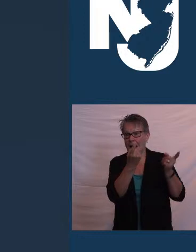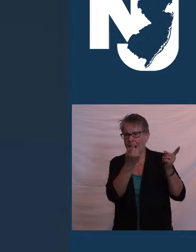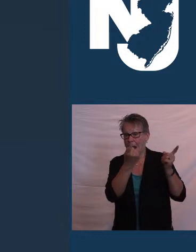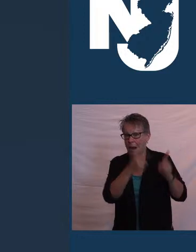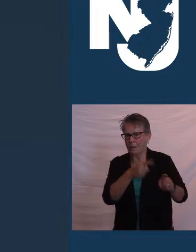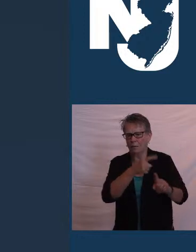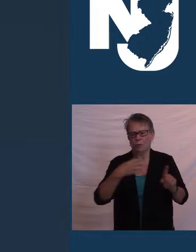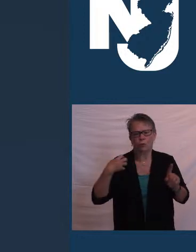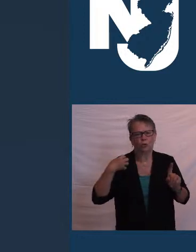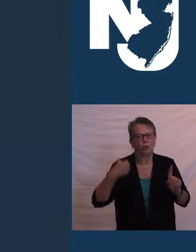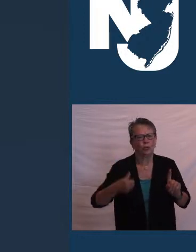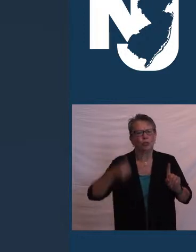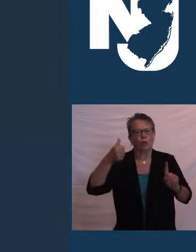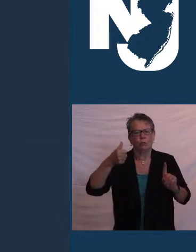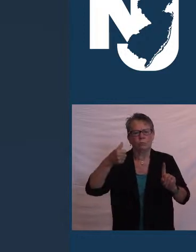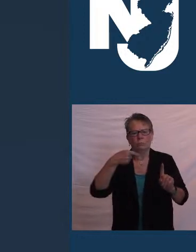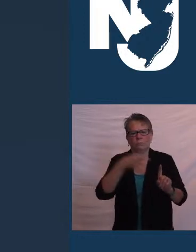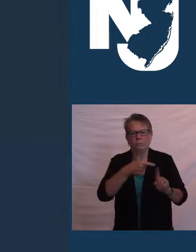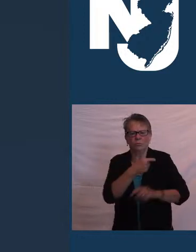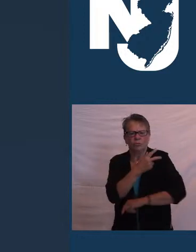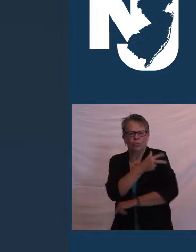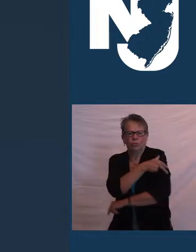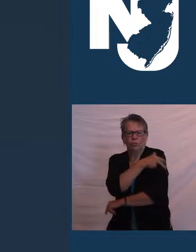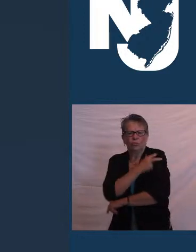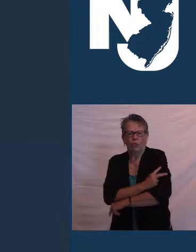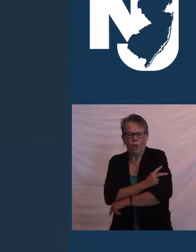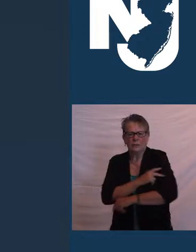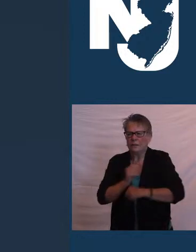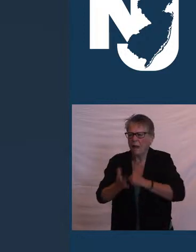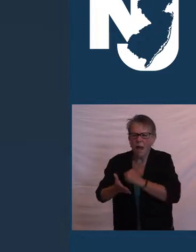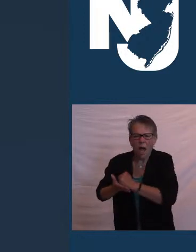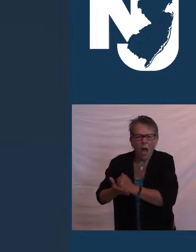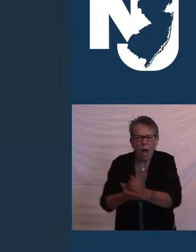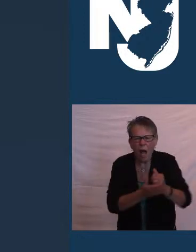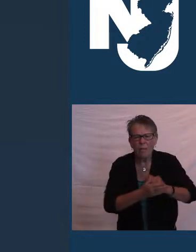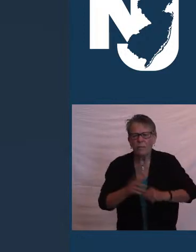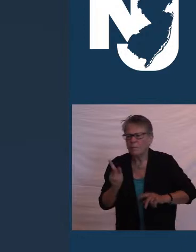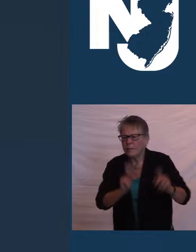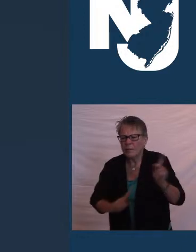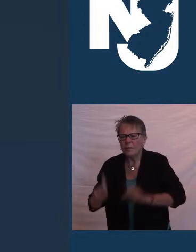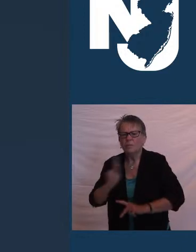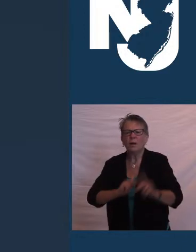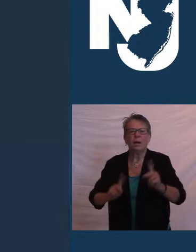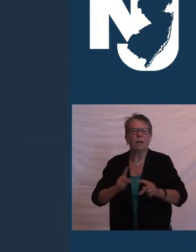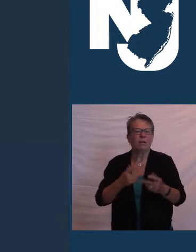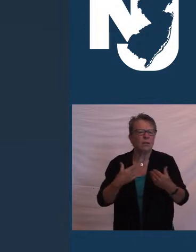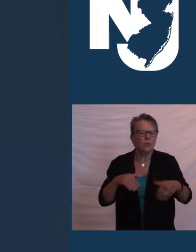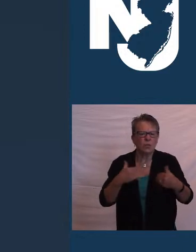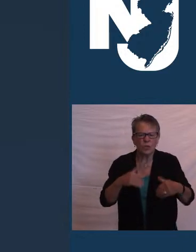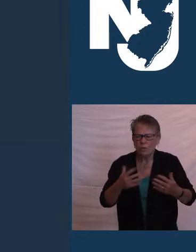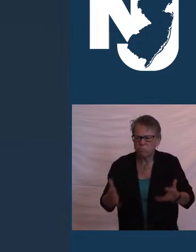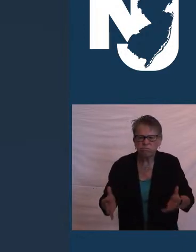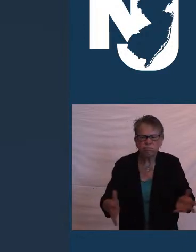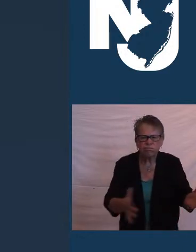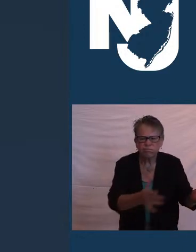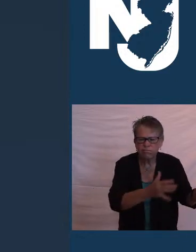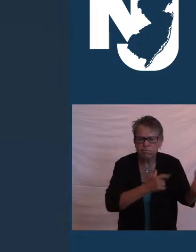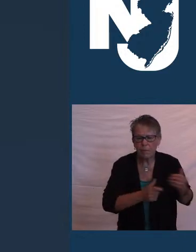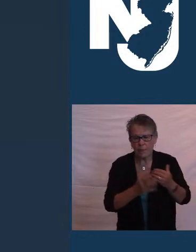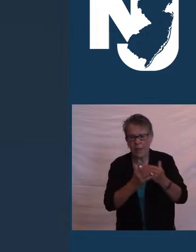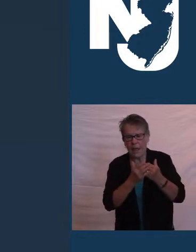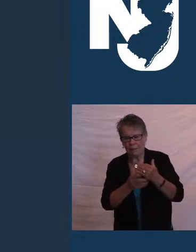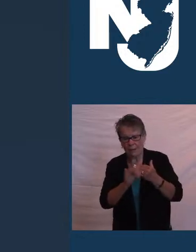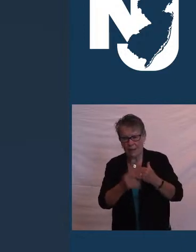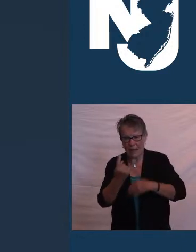he was helping people to safety, and in the days and months to follow, he logged countless hours and extended shifts around Ground